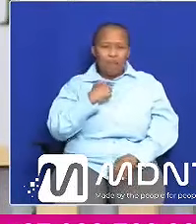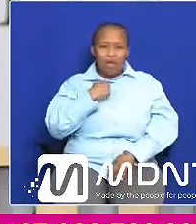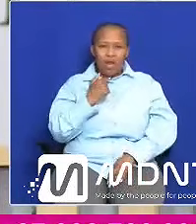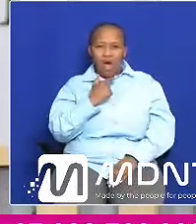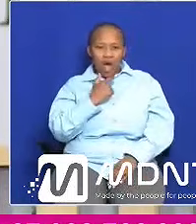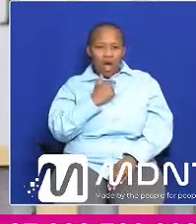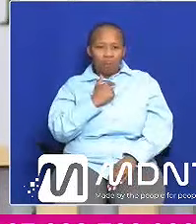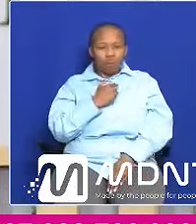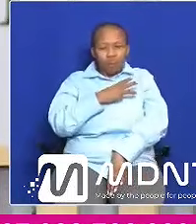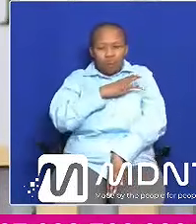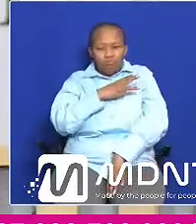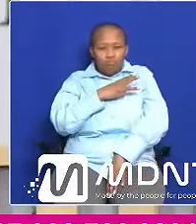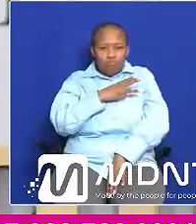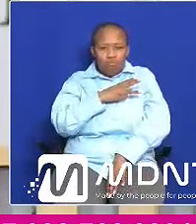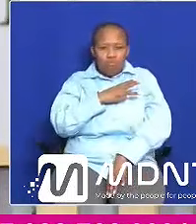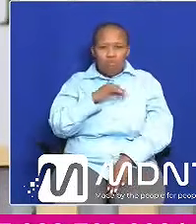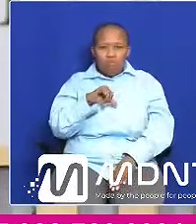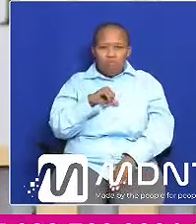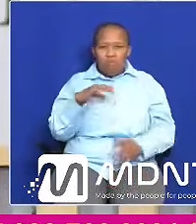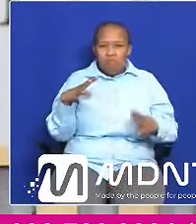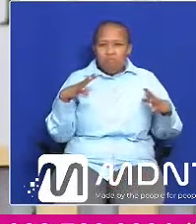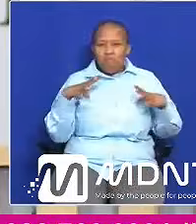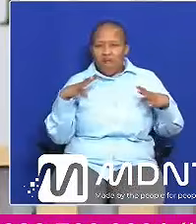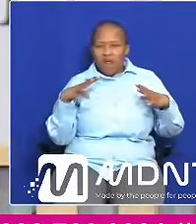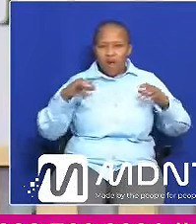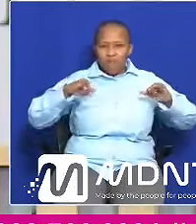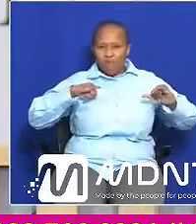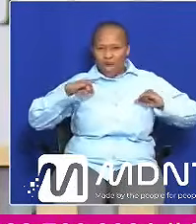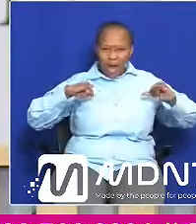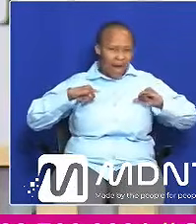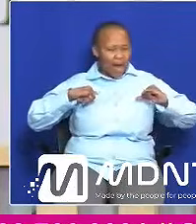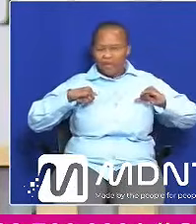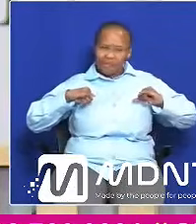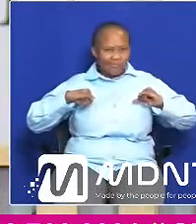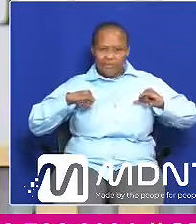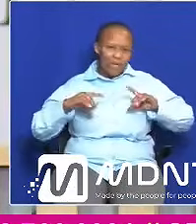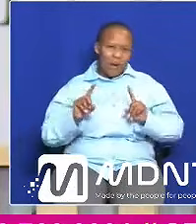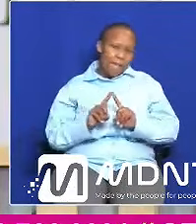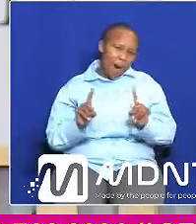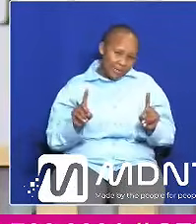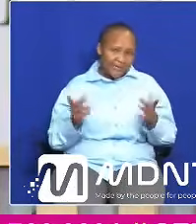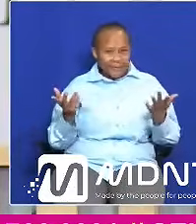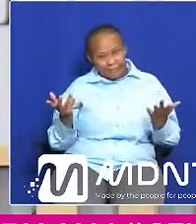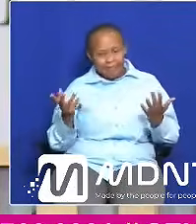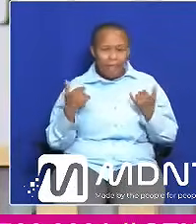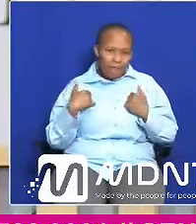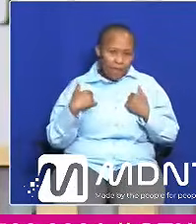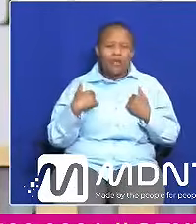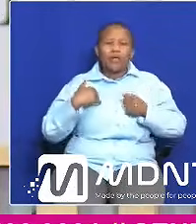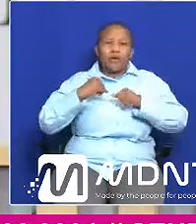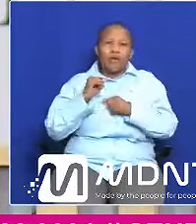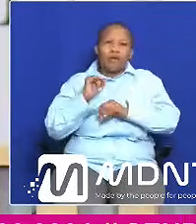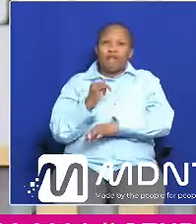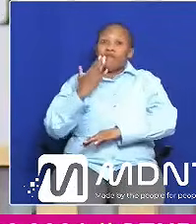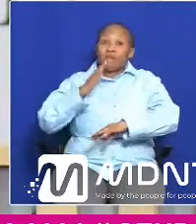that it will mean something if it was the first time seeing someone dealing with such amount of money. But because I'm in the business